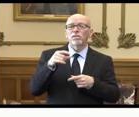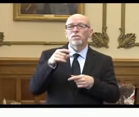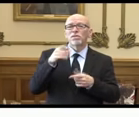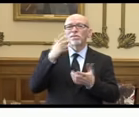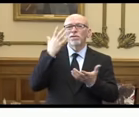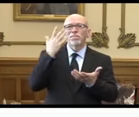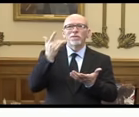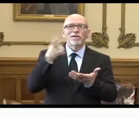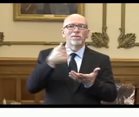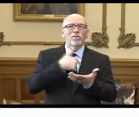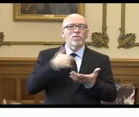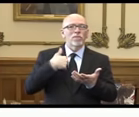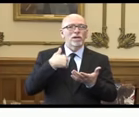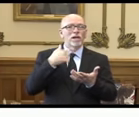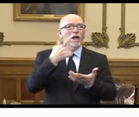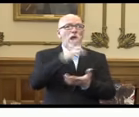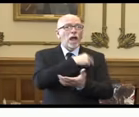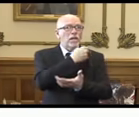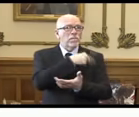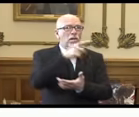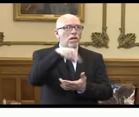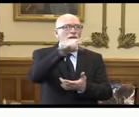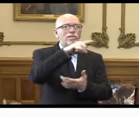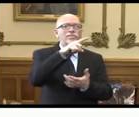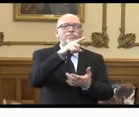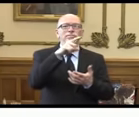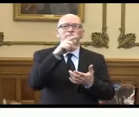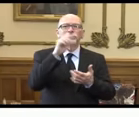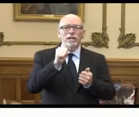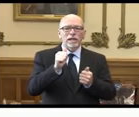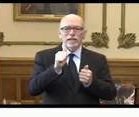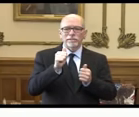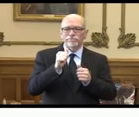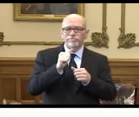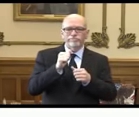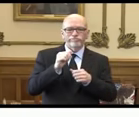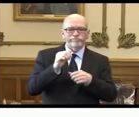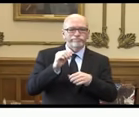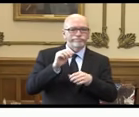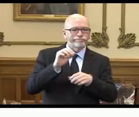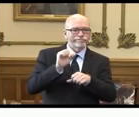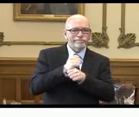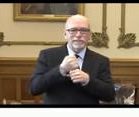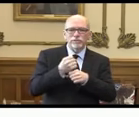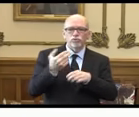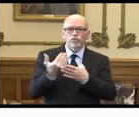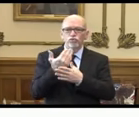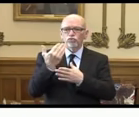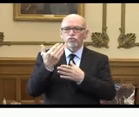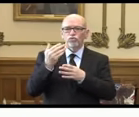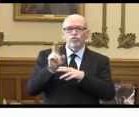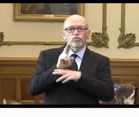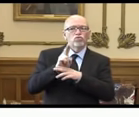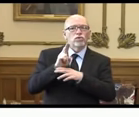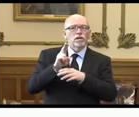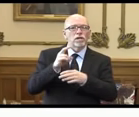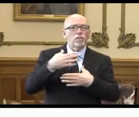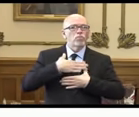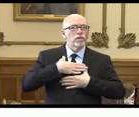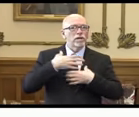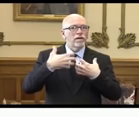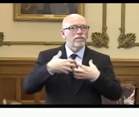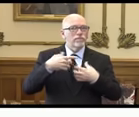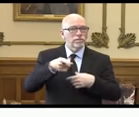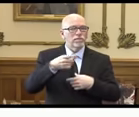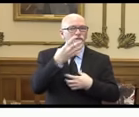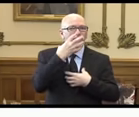the ability of our hospitals to create new abilities and capabilities with ventilators, and also likely